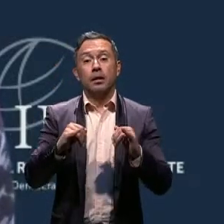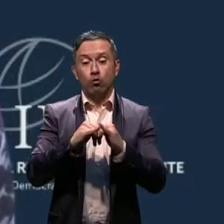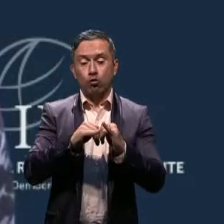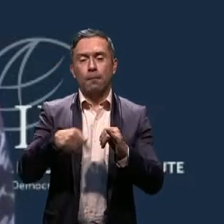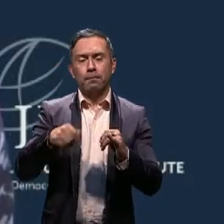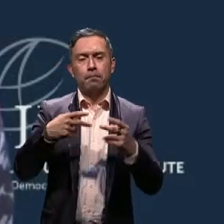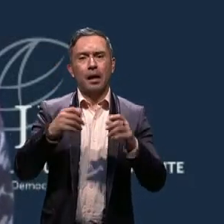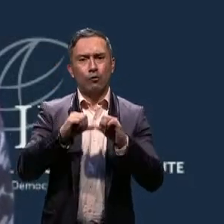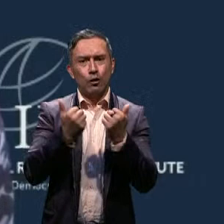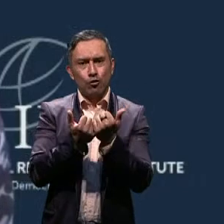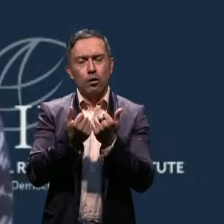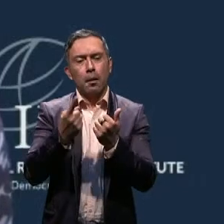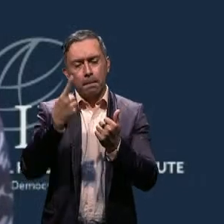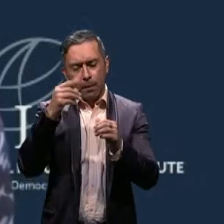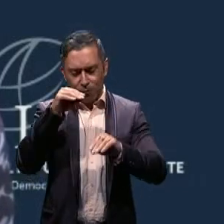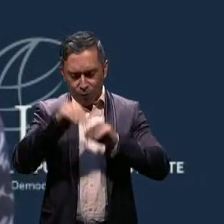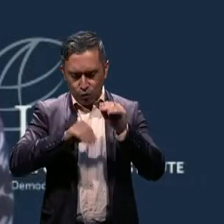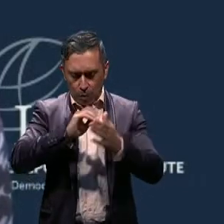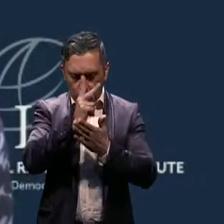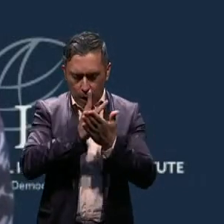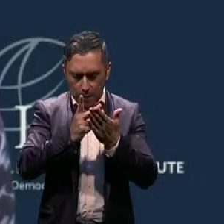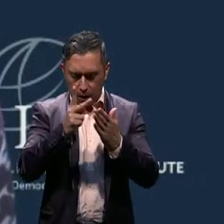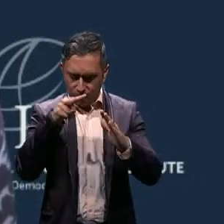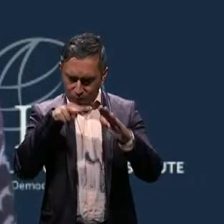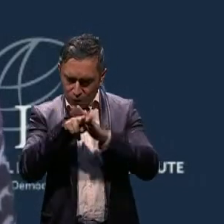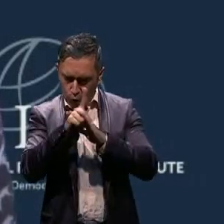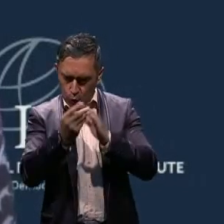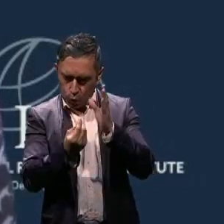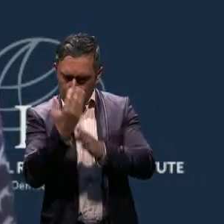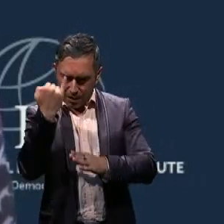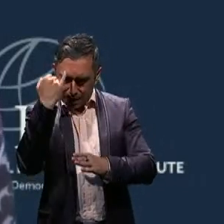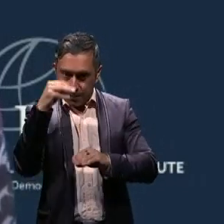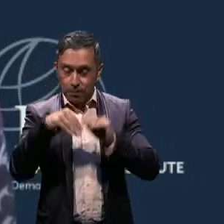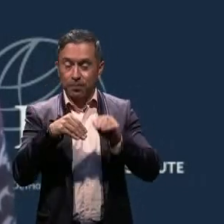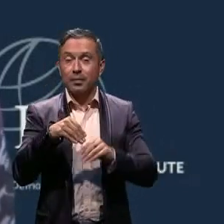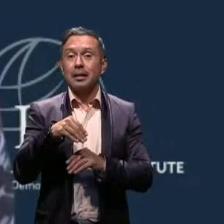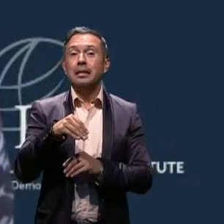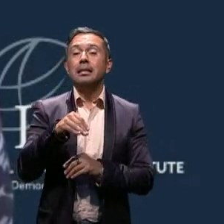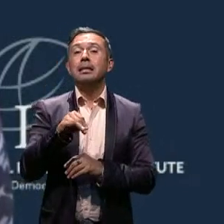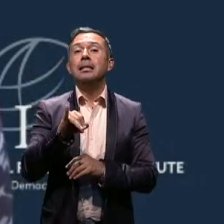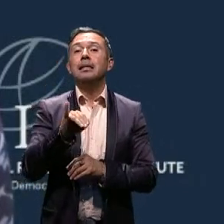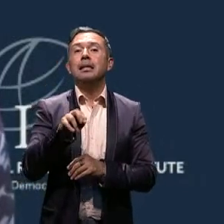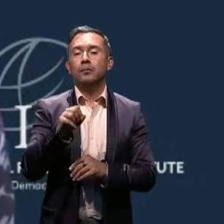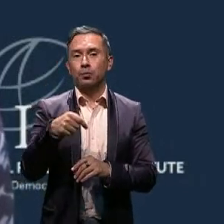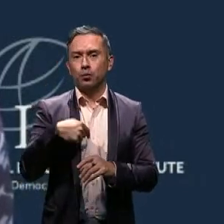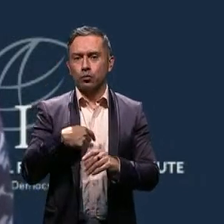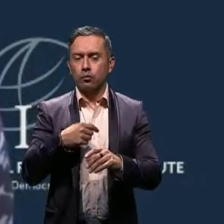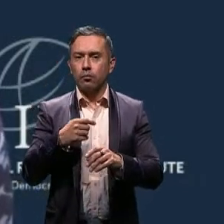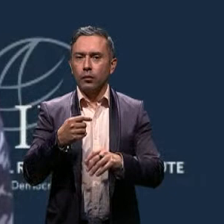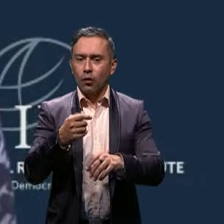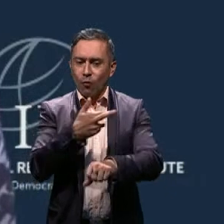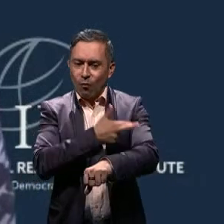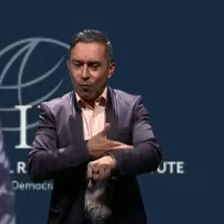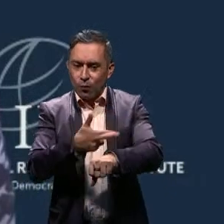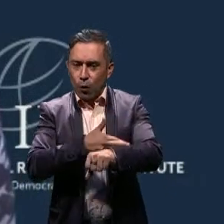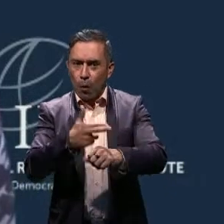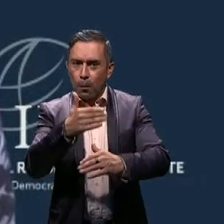with the EMBs to design and develop programmatic and